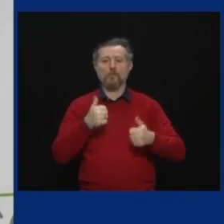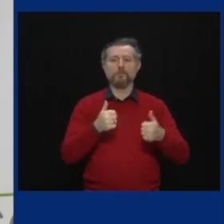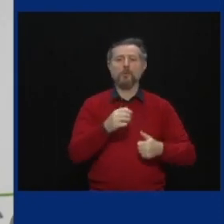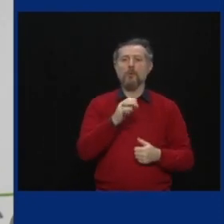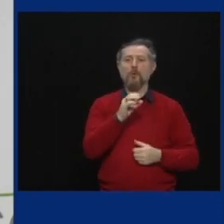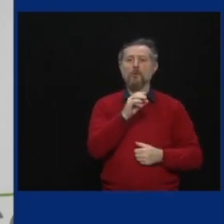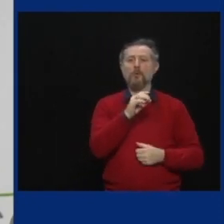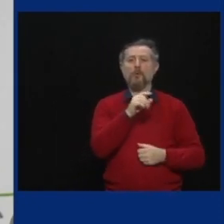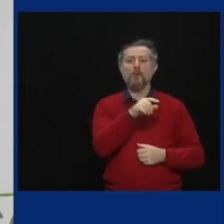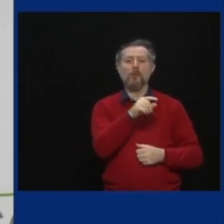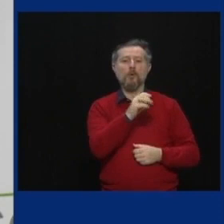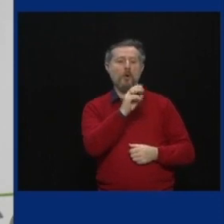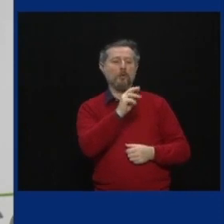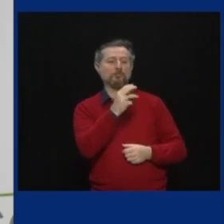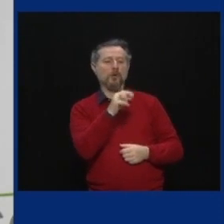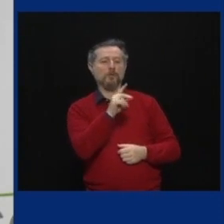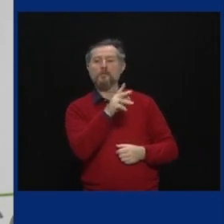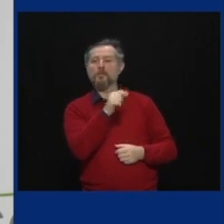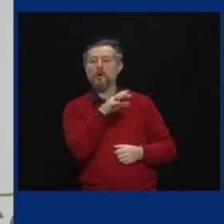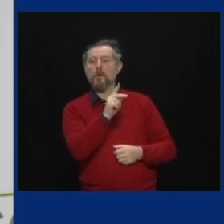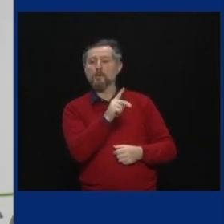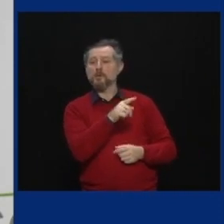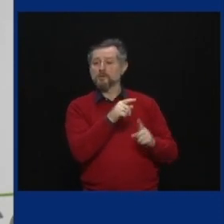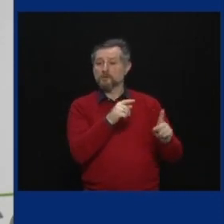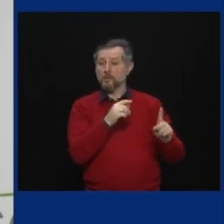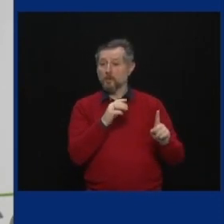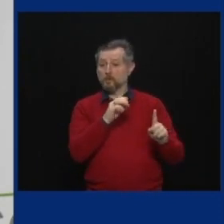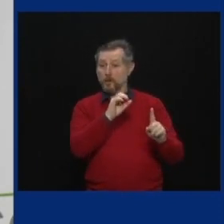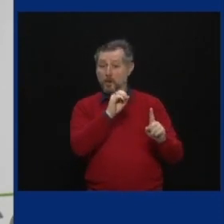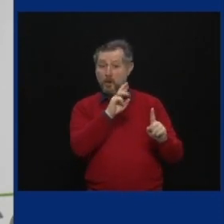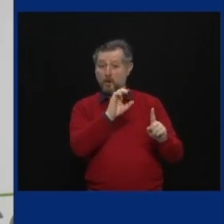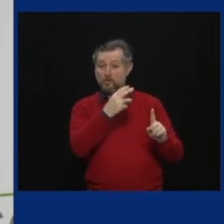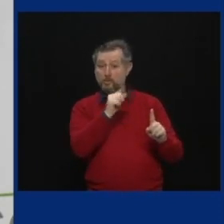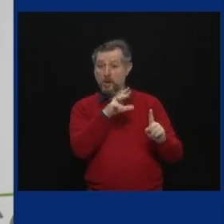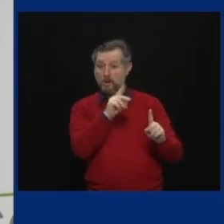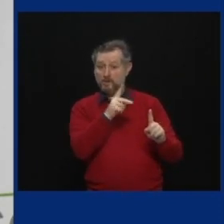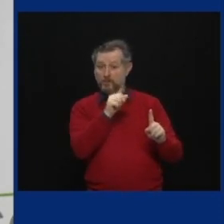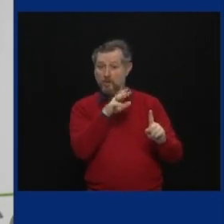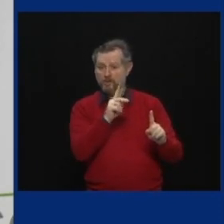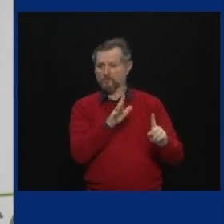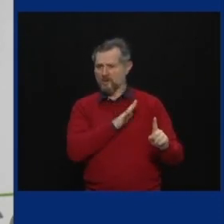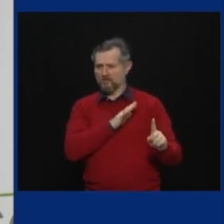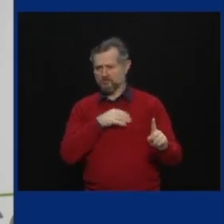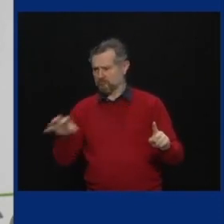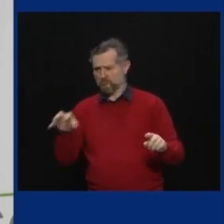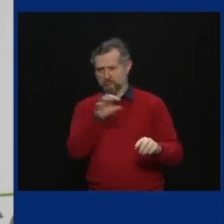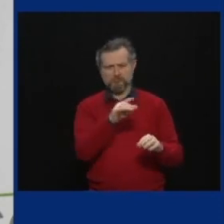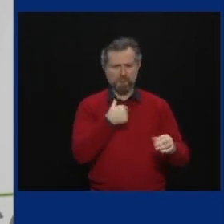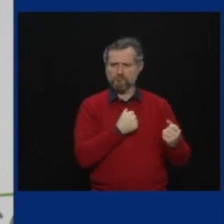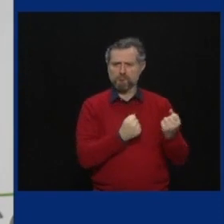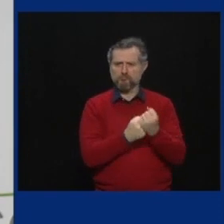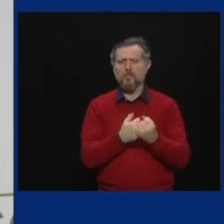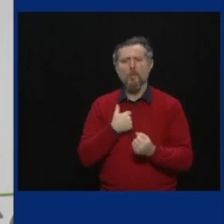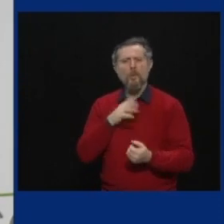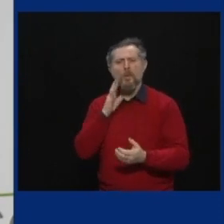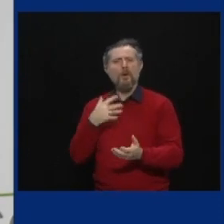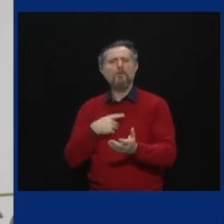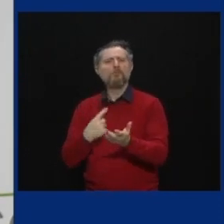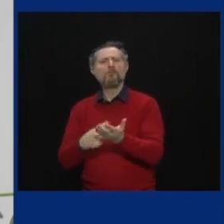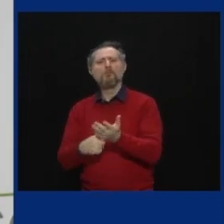this week. If their desire is Orchard Park, it's Orchard Park. We've never said otherwise, and we've had many conversations. I've also